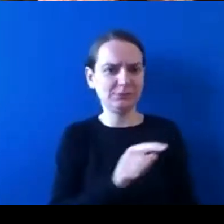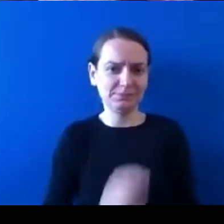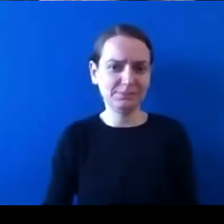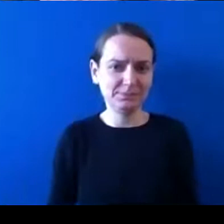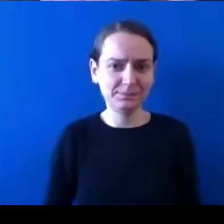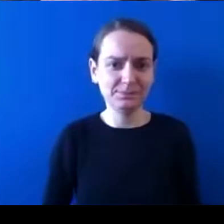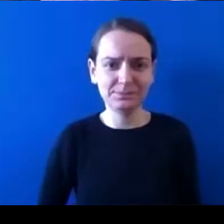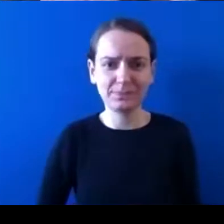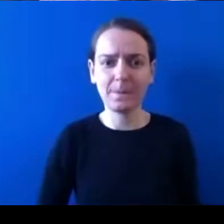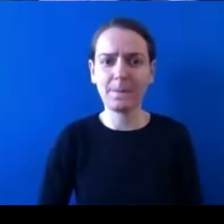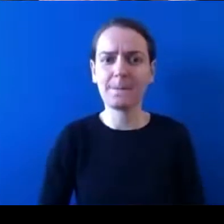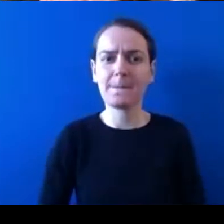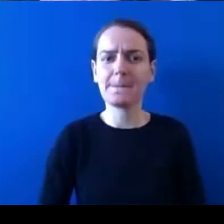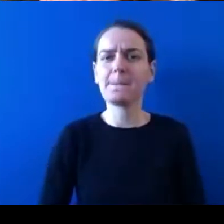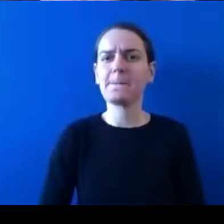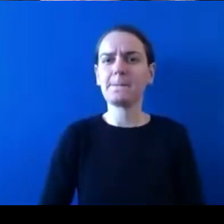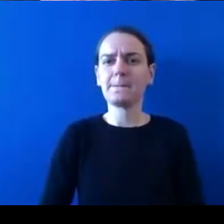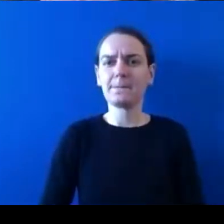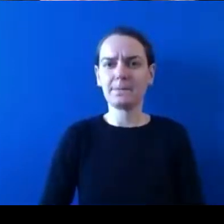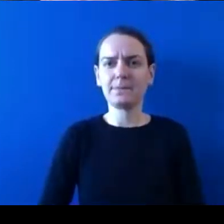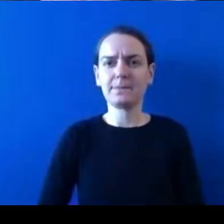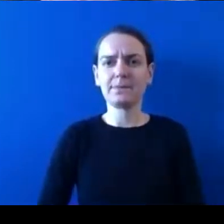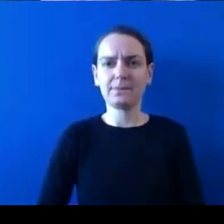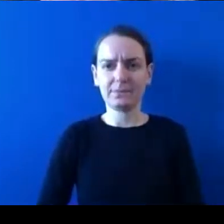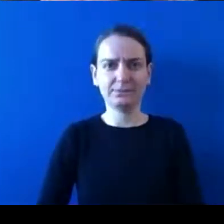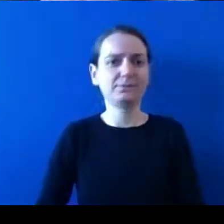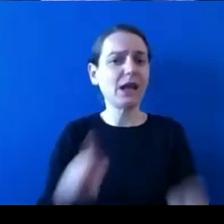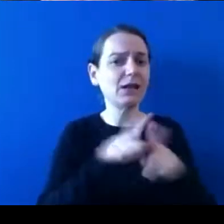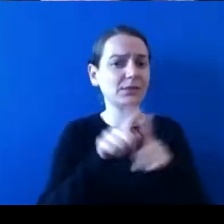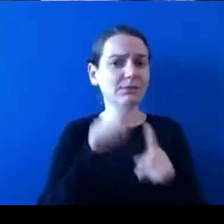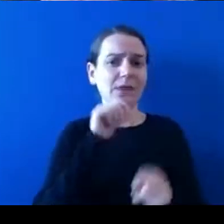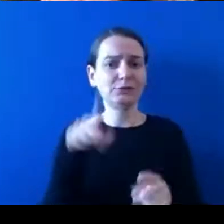High school O&M should be preparing you for the real